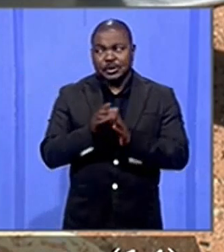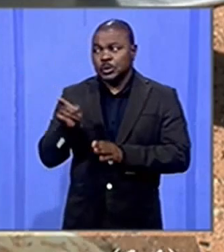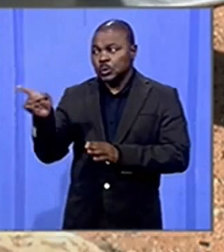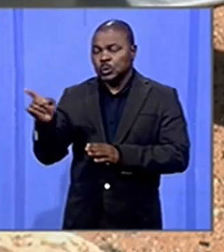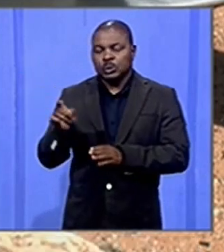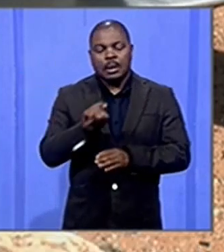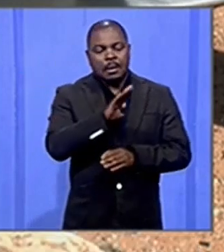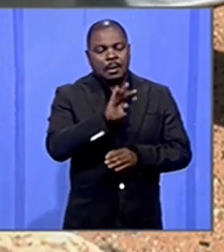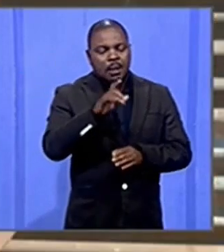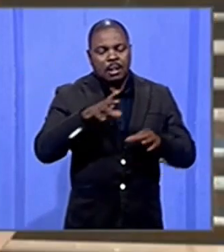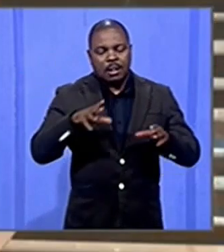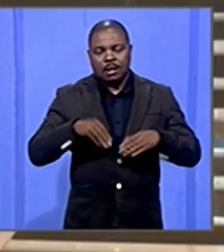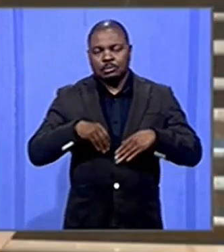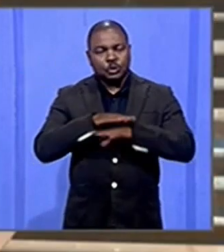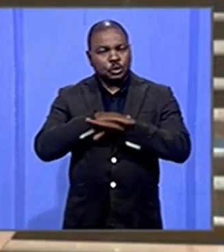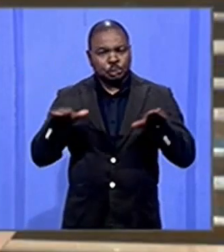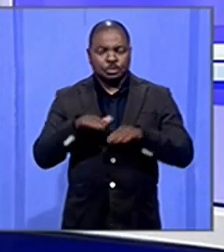ka peile.